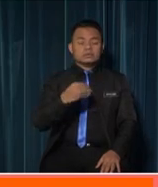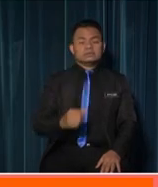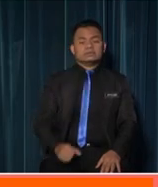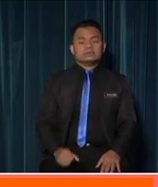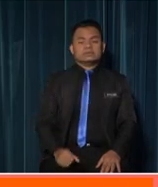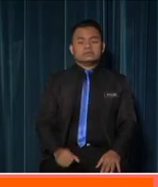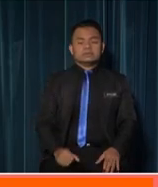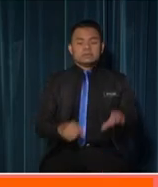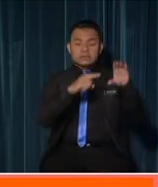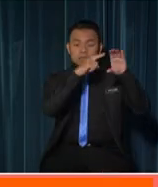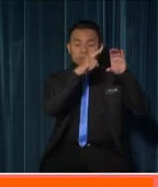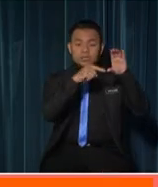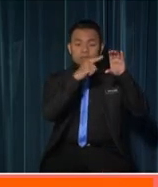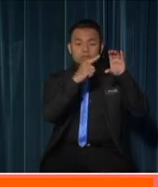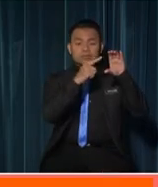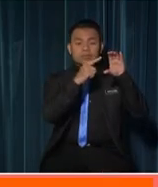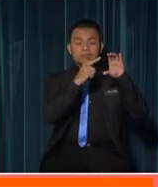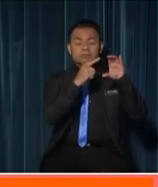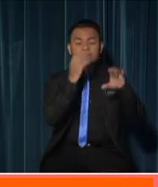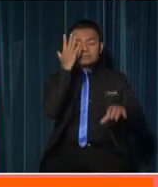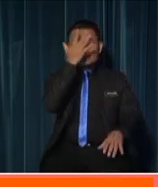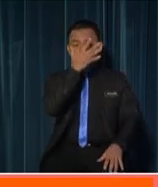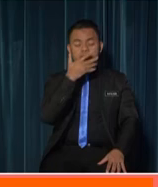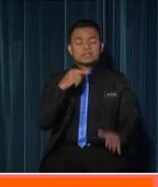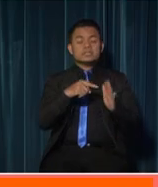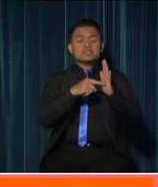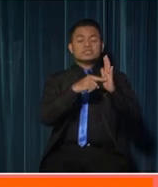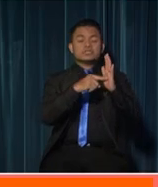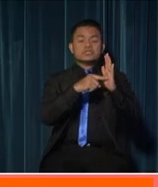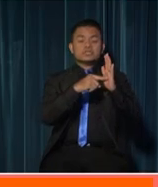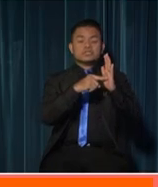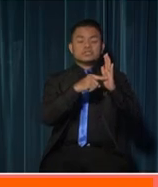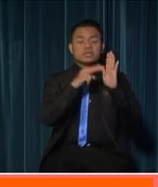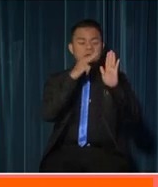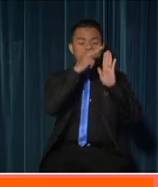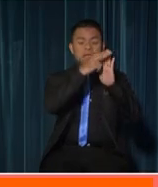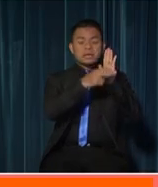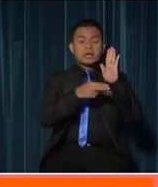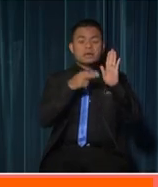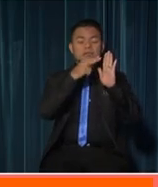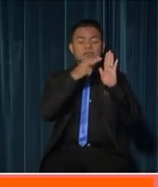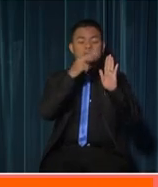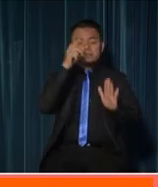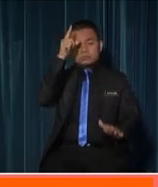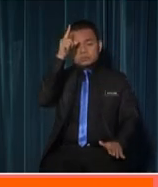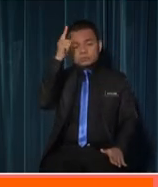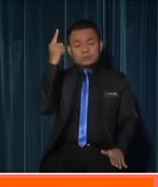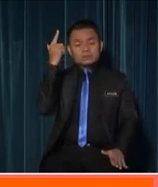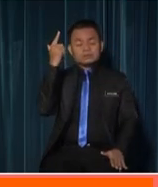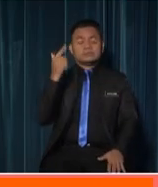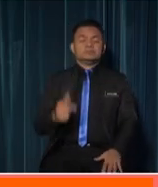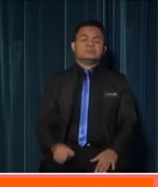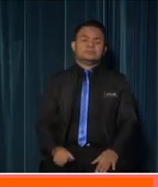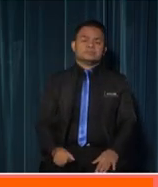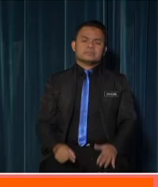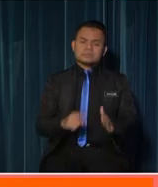face shows quarter of an hour. What is quarter of